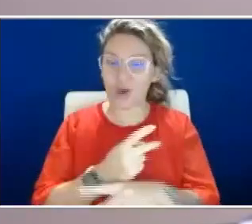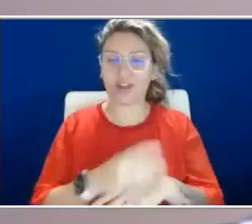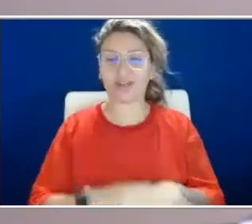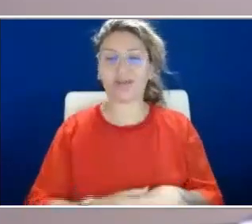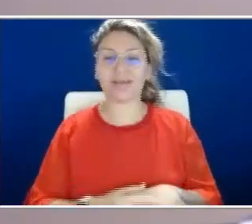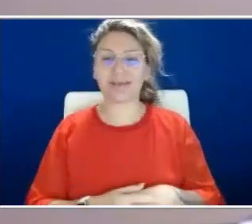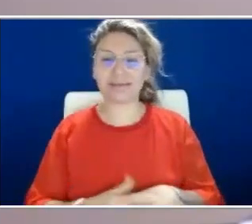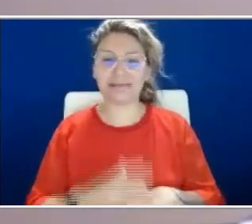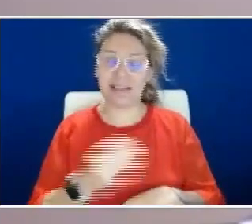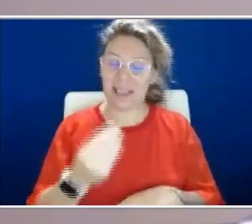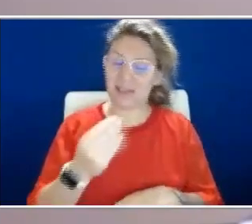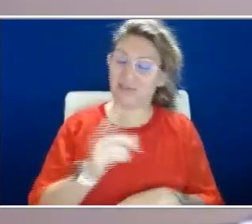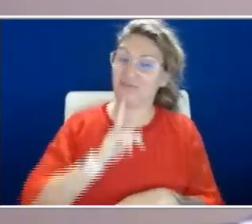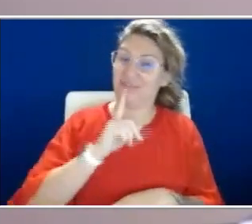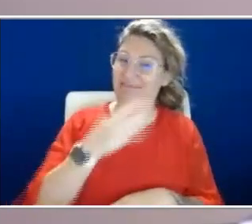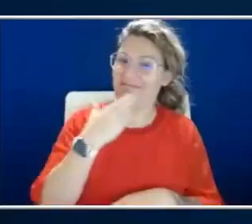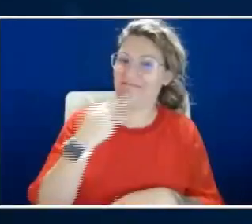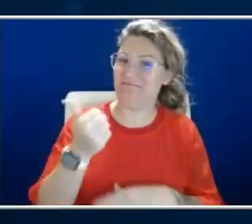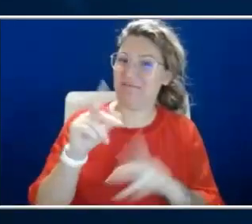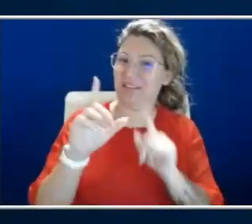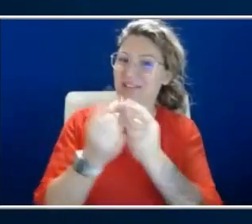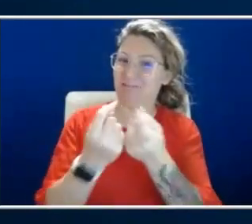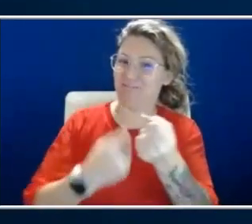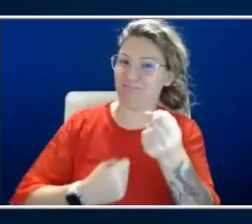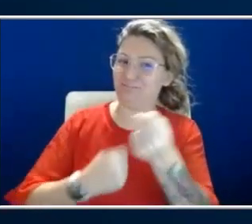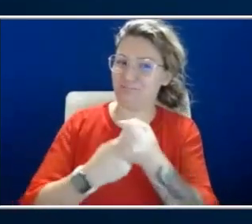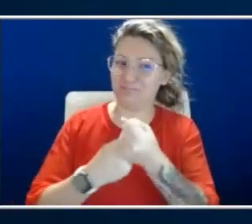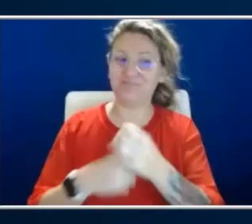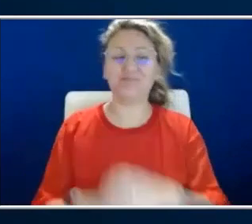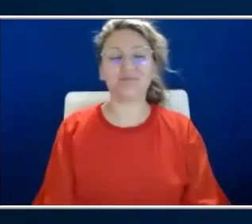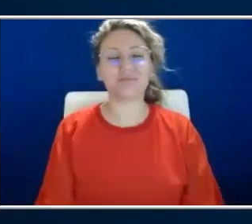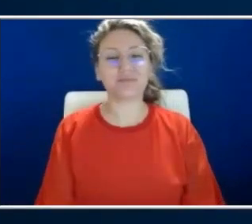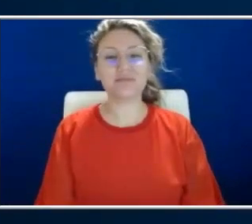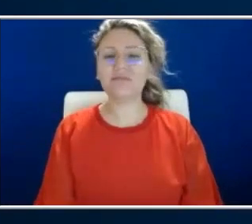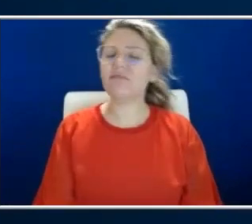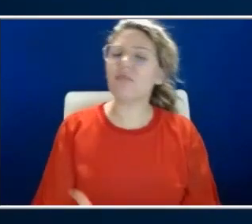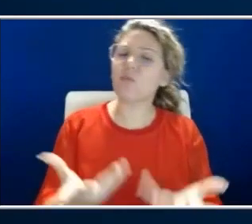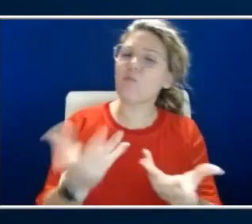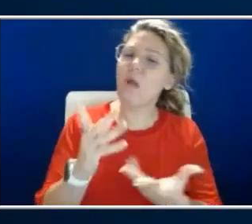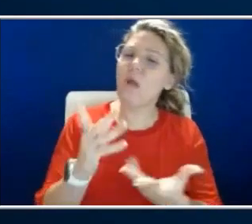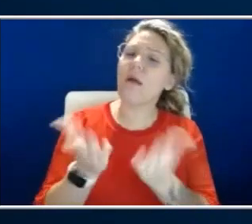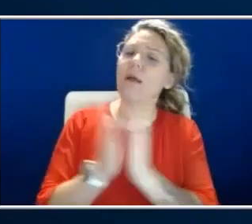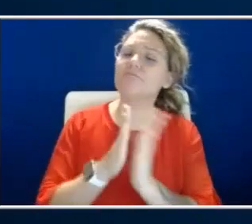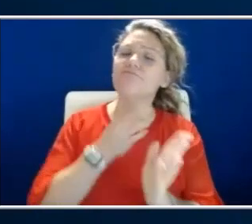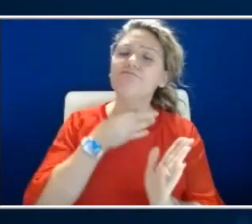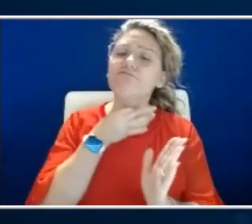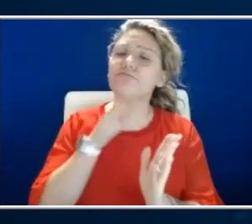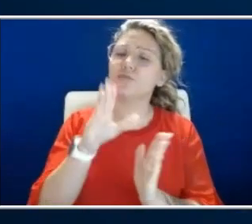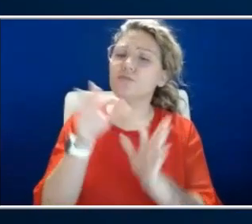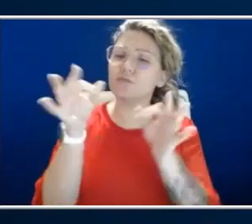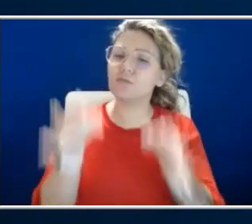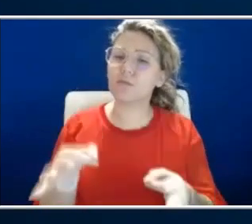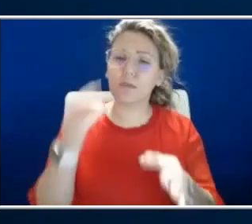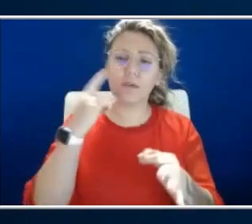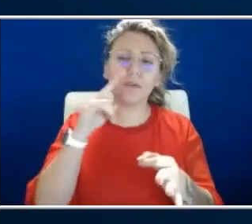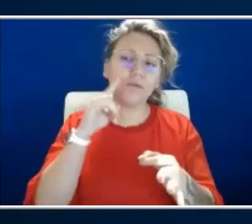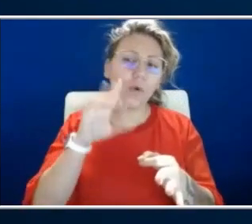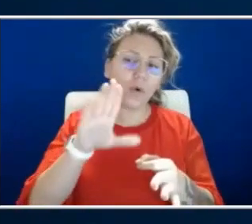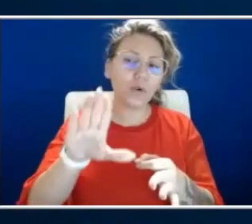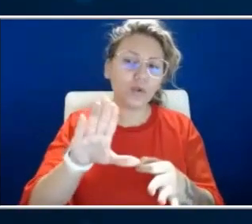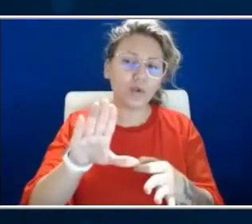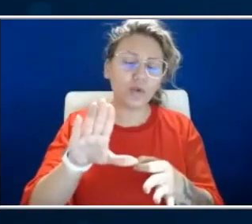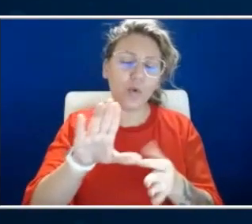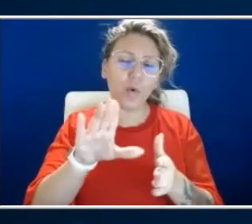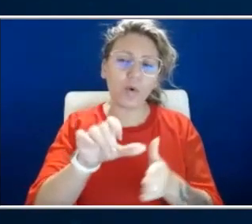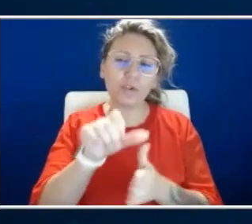the best team behind me. I want to ask you about your decision to opt for the specific surgery called DIEP reconstruction.